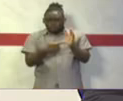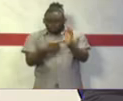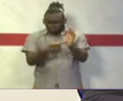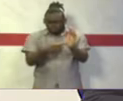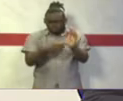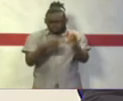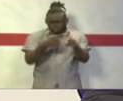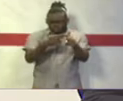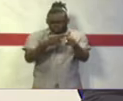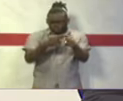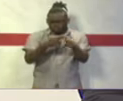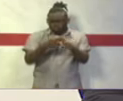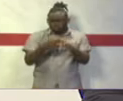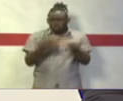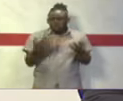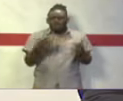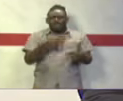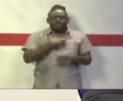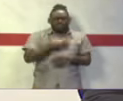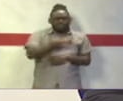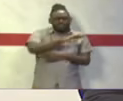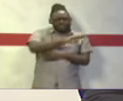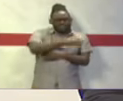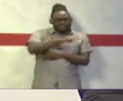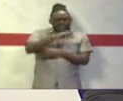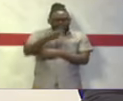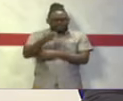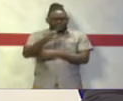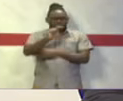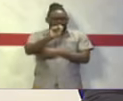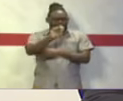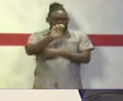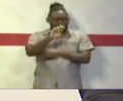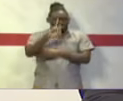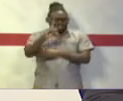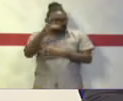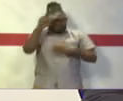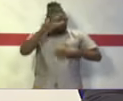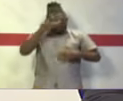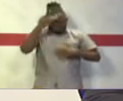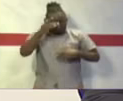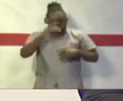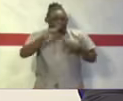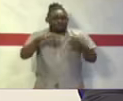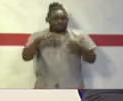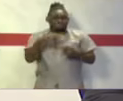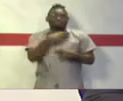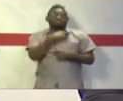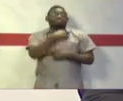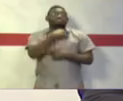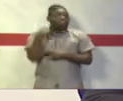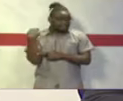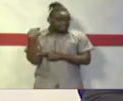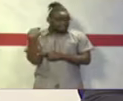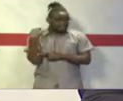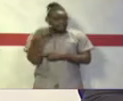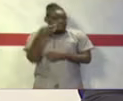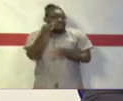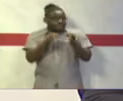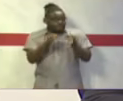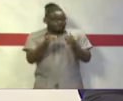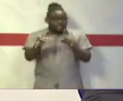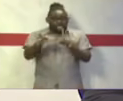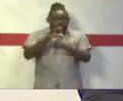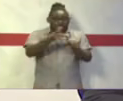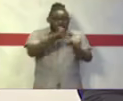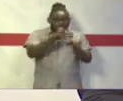concerning these comorbidities and highlight the risk that COVID-19 places to these persons, as